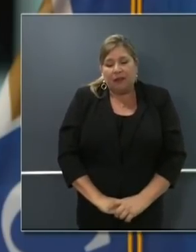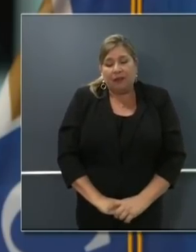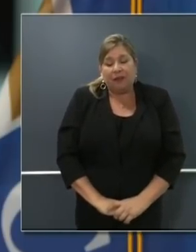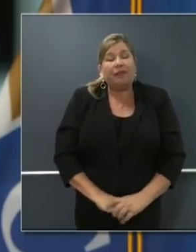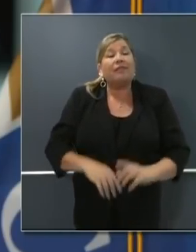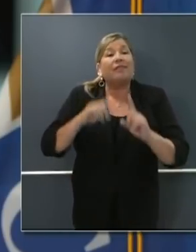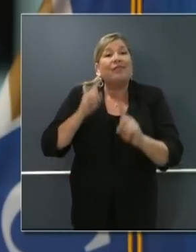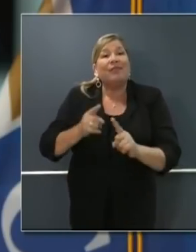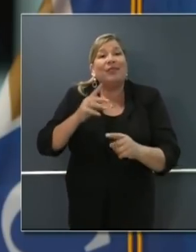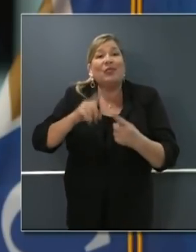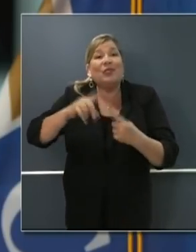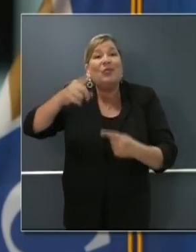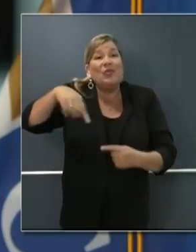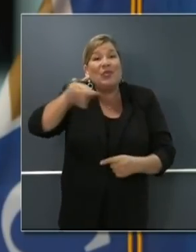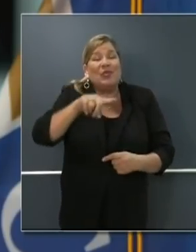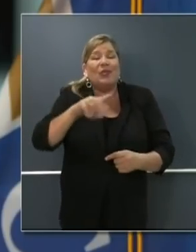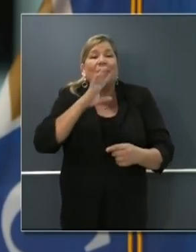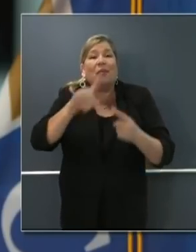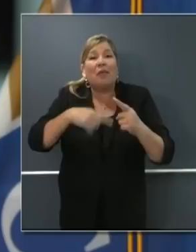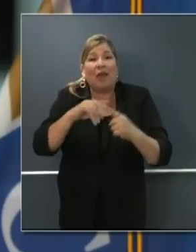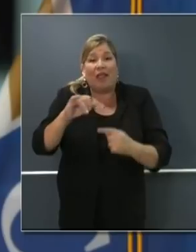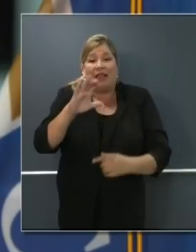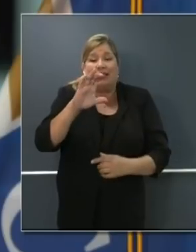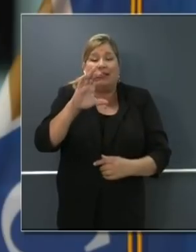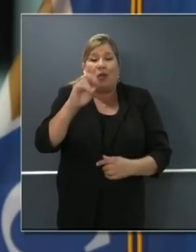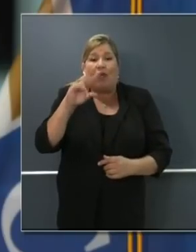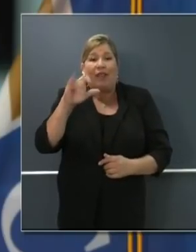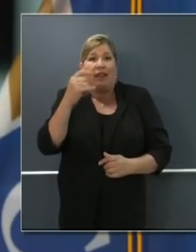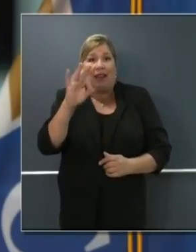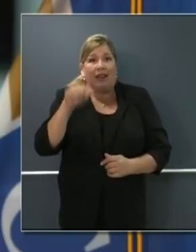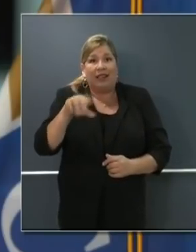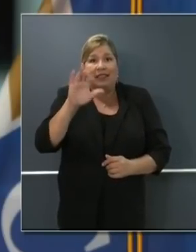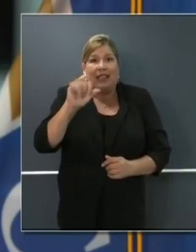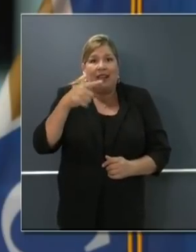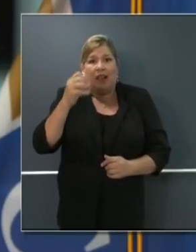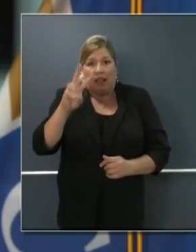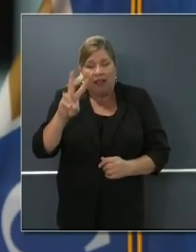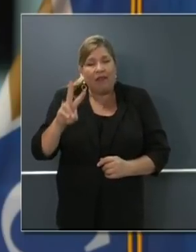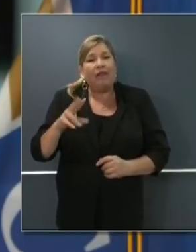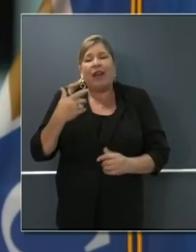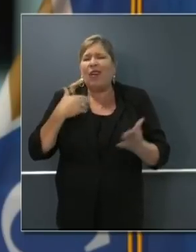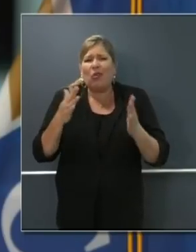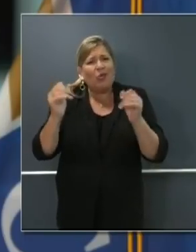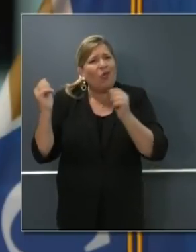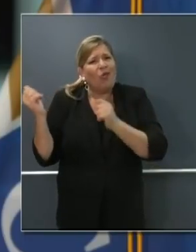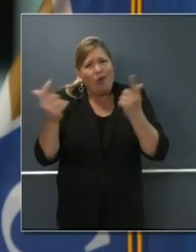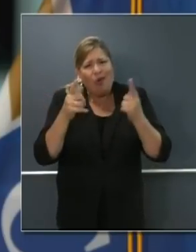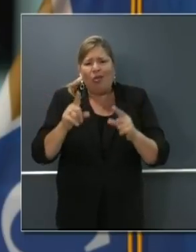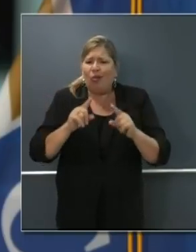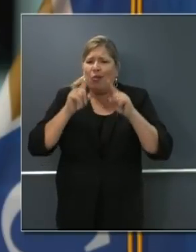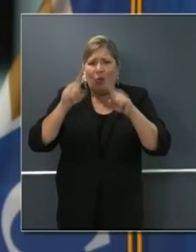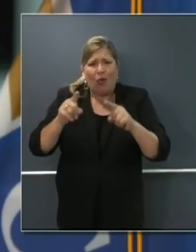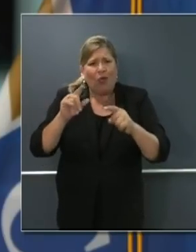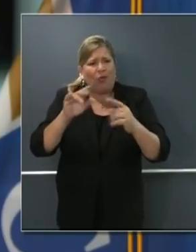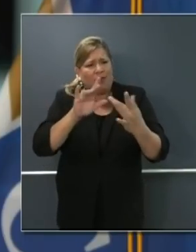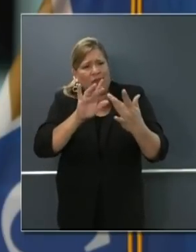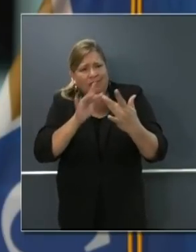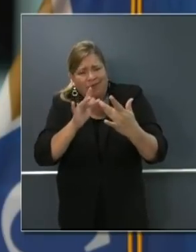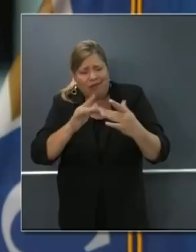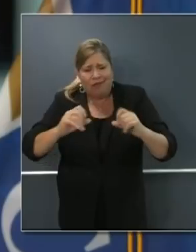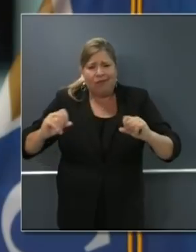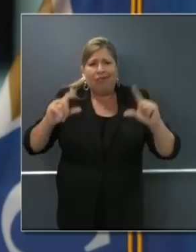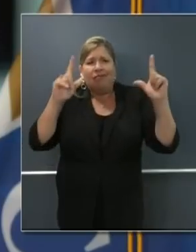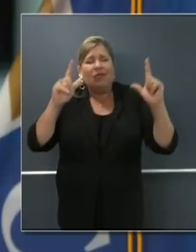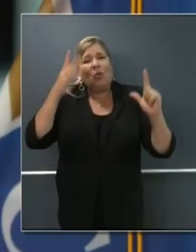covid19.ca.gov website, I encourage people to go to that website, not just, again, for child care information, but as I suggest, for a lot of information. We